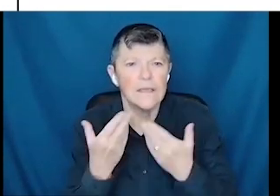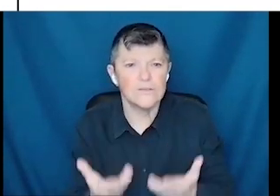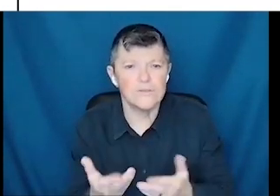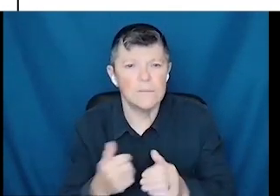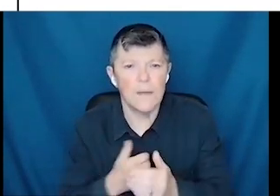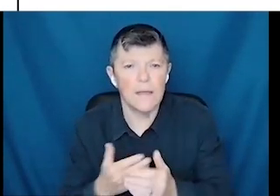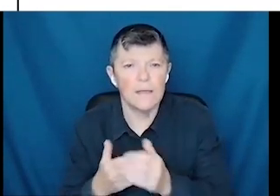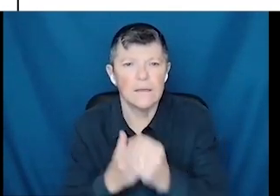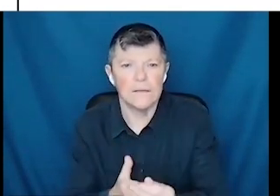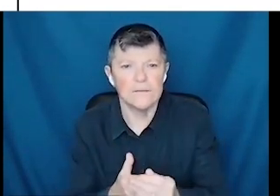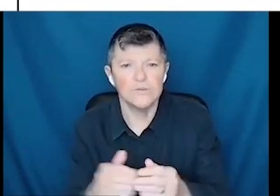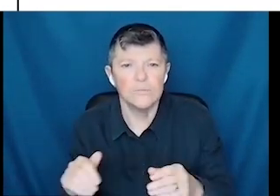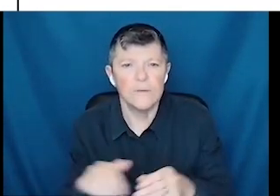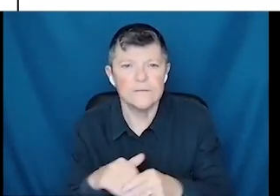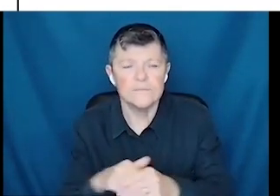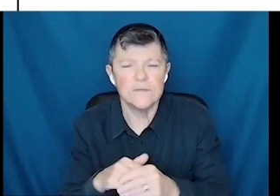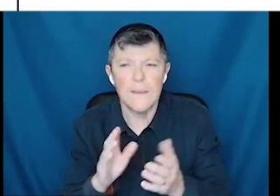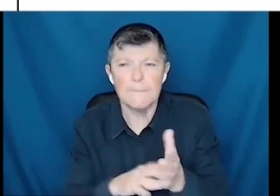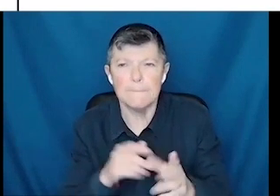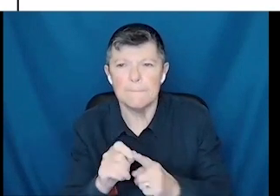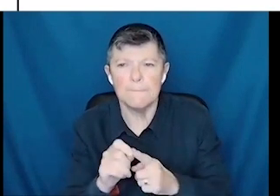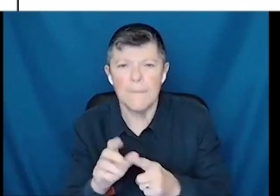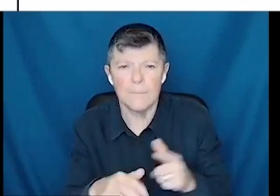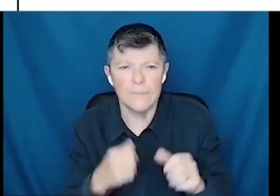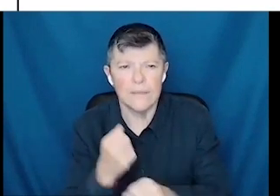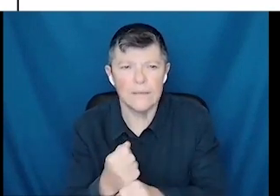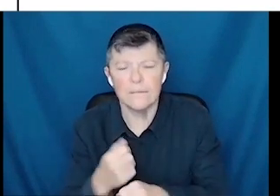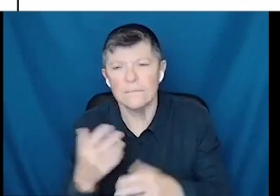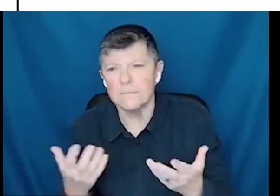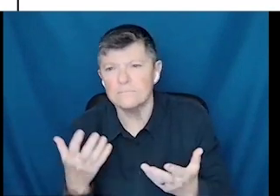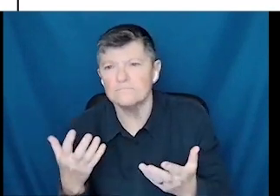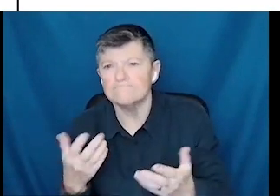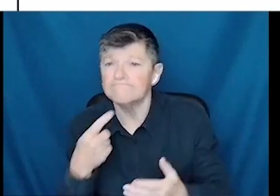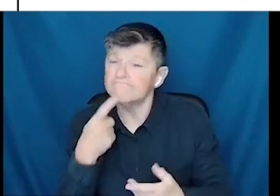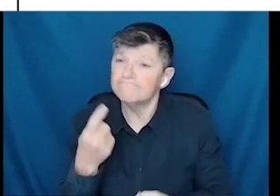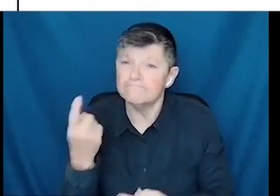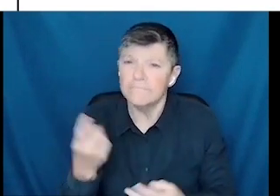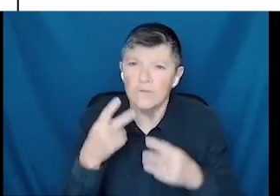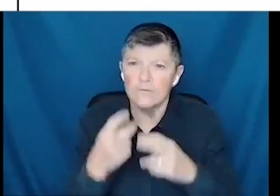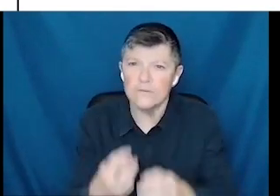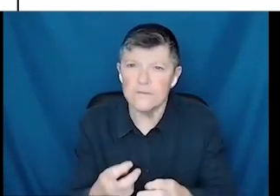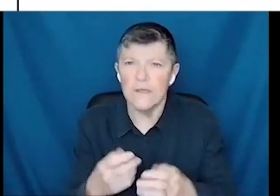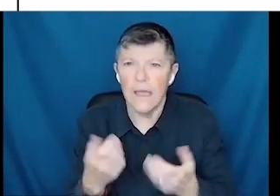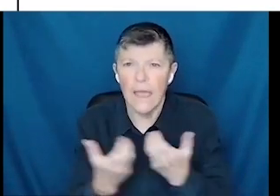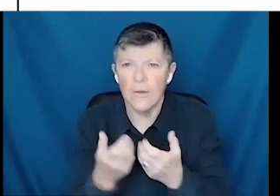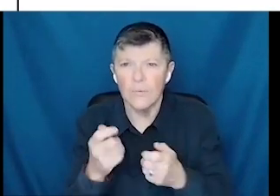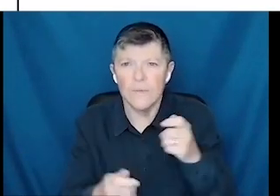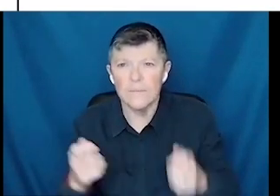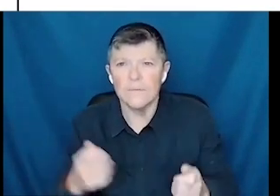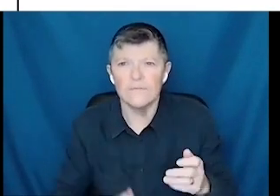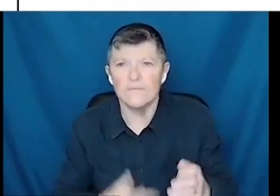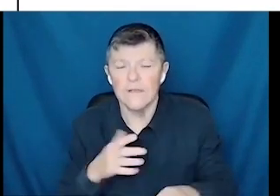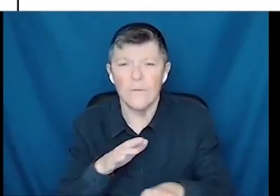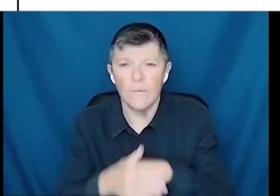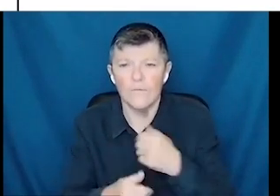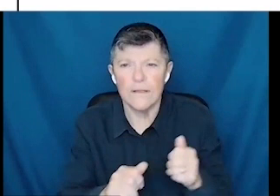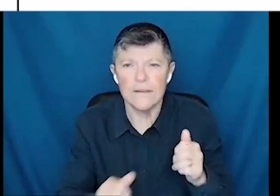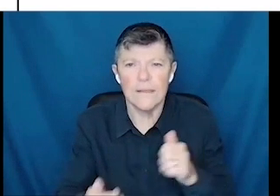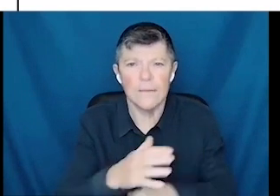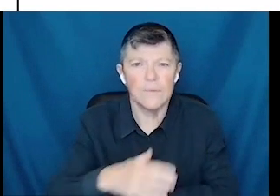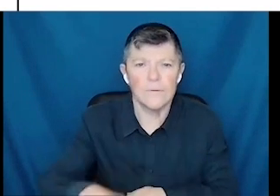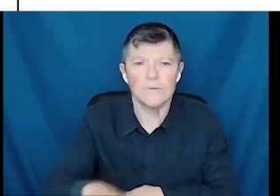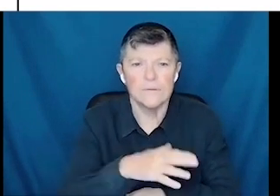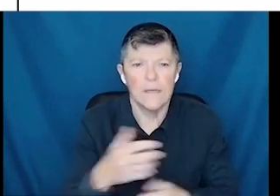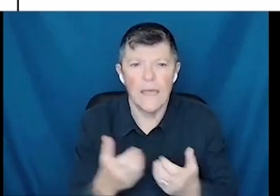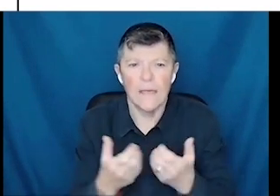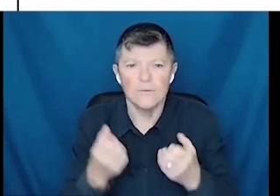participatory mapping. So let's say you're researching how people feel about their neighborhood. How can you understand their experiences beyond the questions you